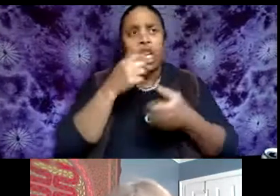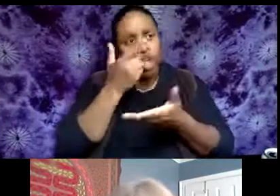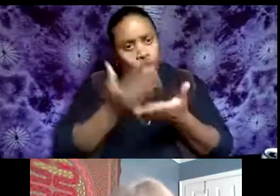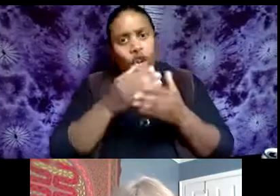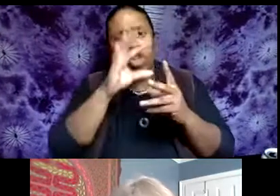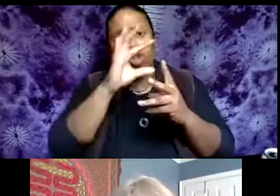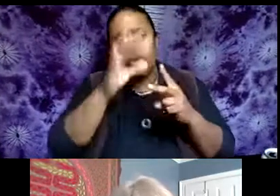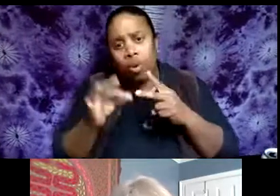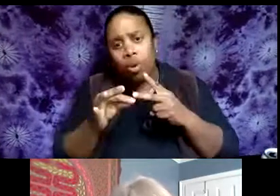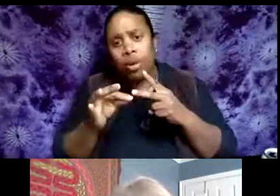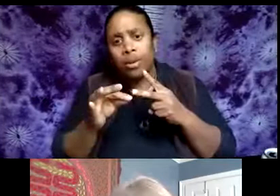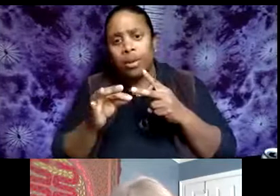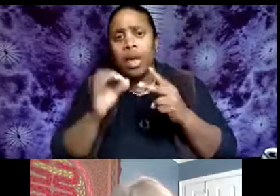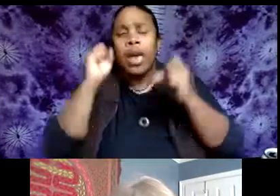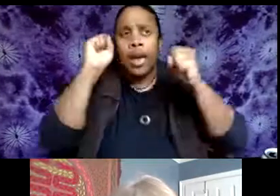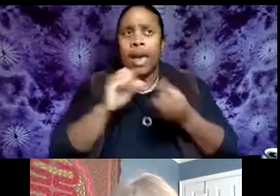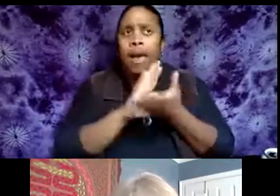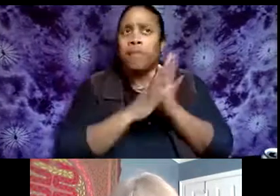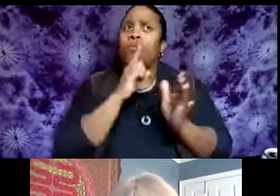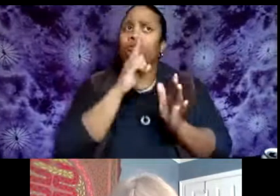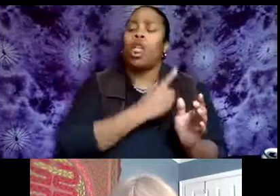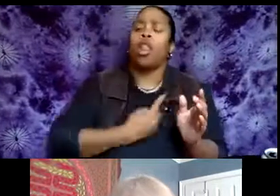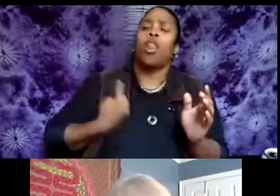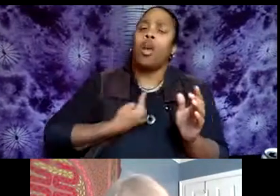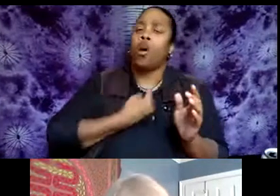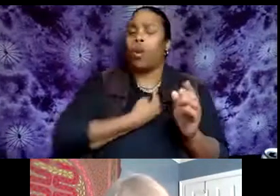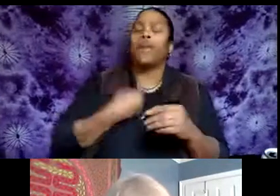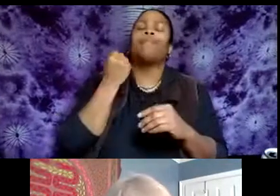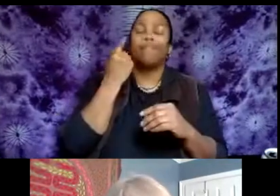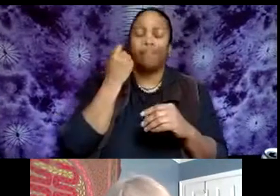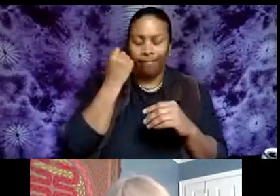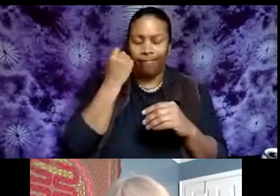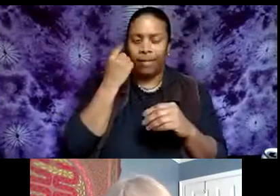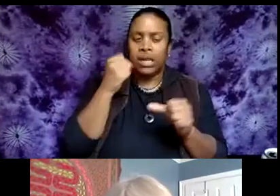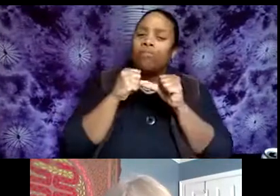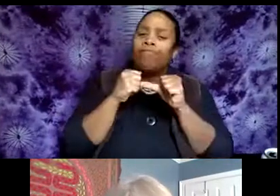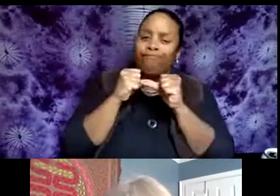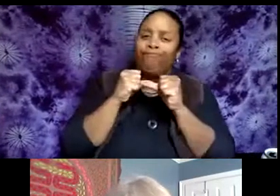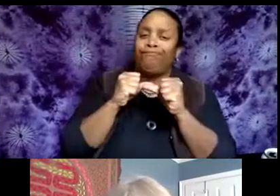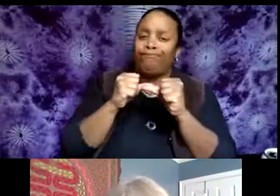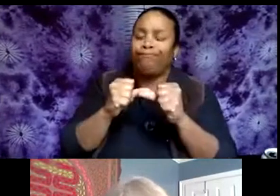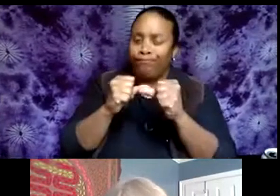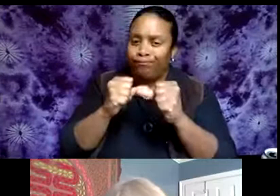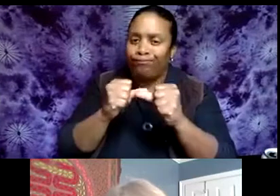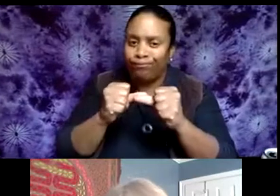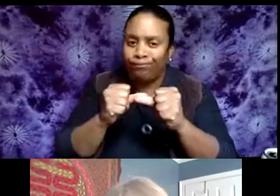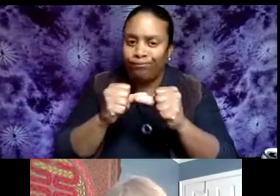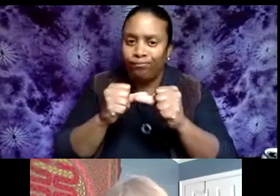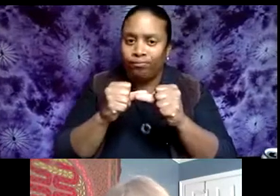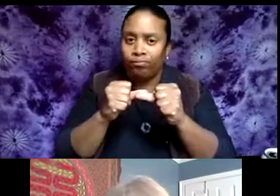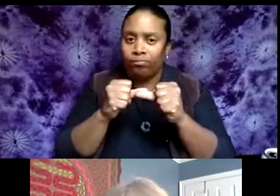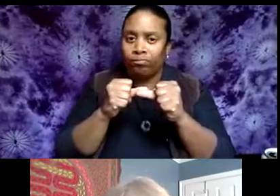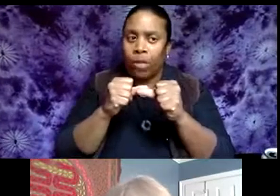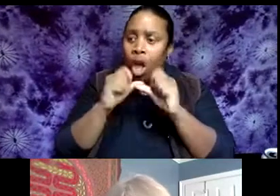it can be very lonely. I know that all too well. Stick with it. Stick for going for the people that you know are going to make